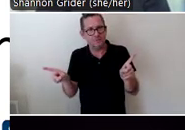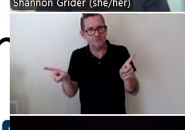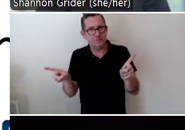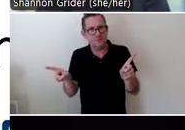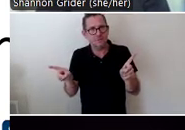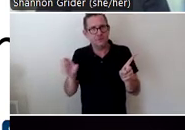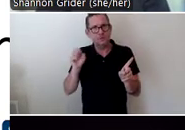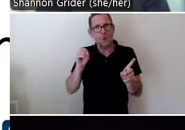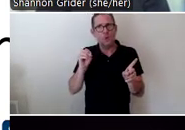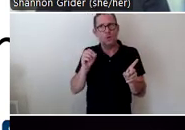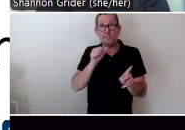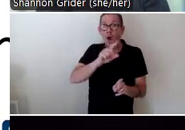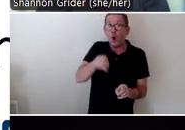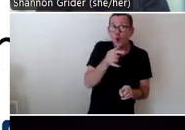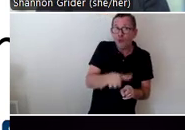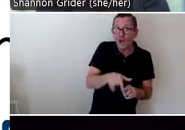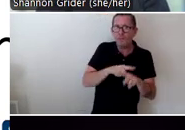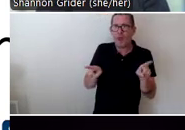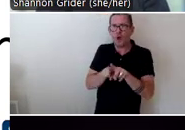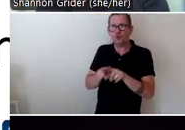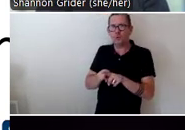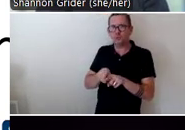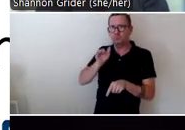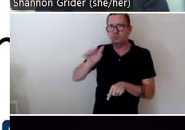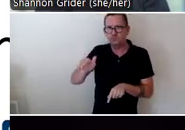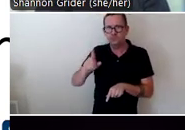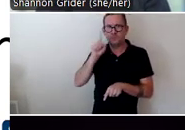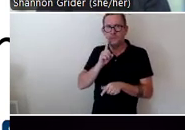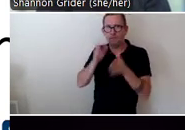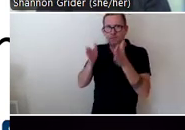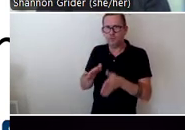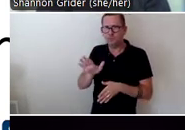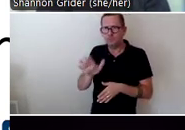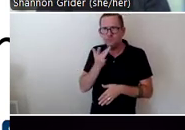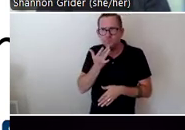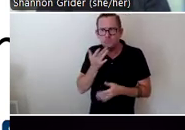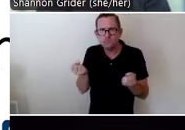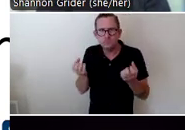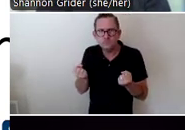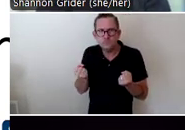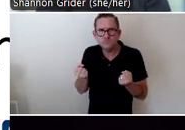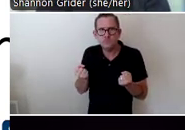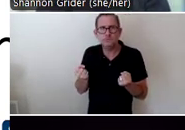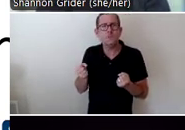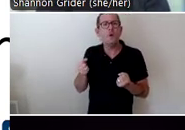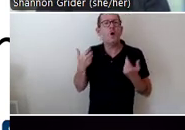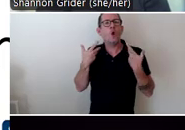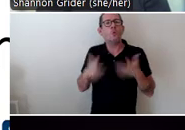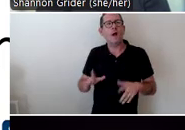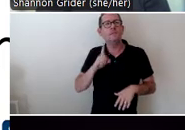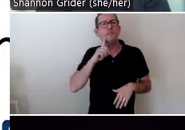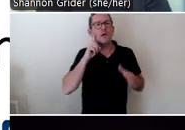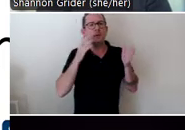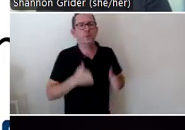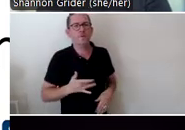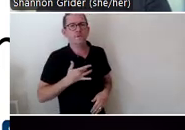different modalities of suicide. So that needs to be discussed. How are we going to sign this topic? Plus, maybe the